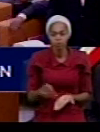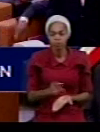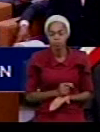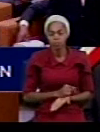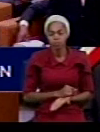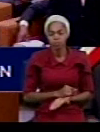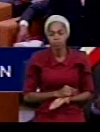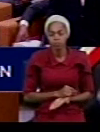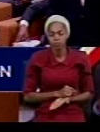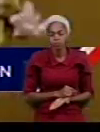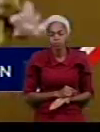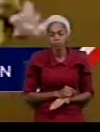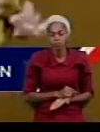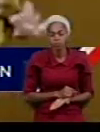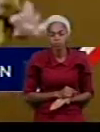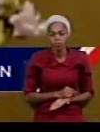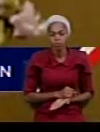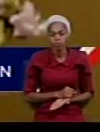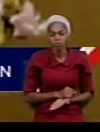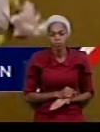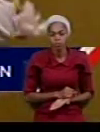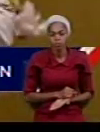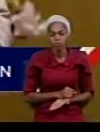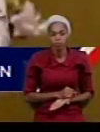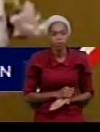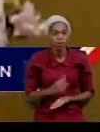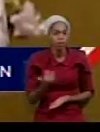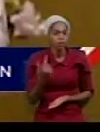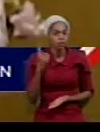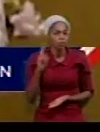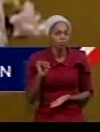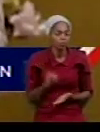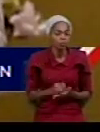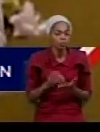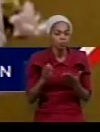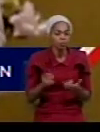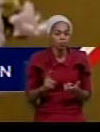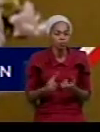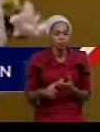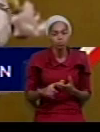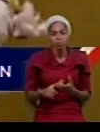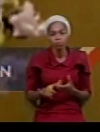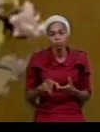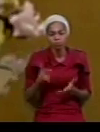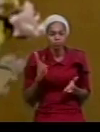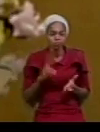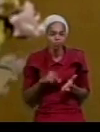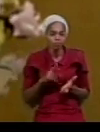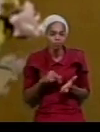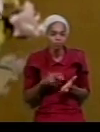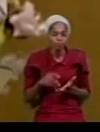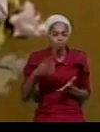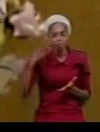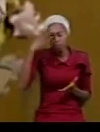Sundry Laws of Purification. Is there any volunteer to help us with our memory